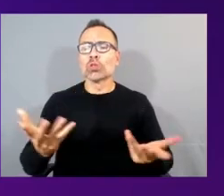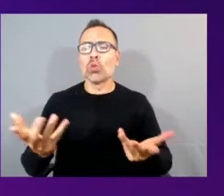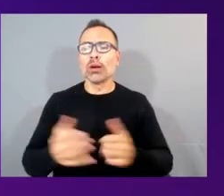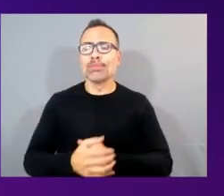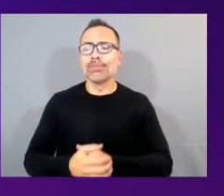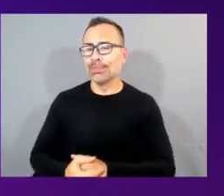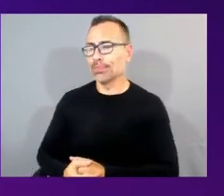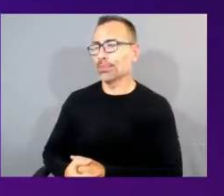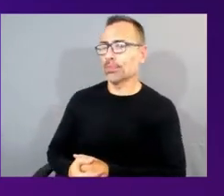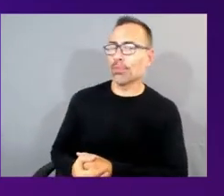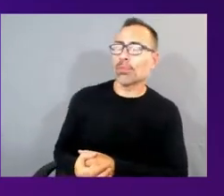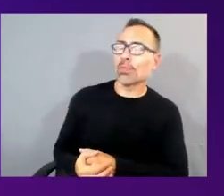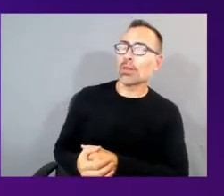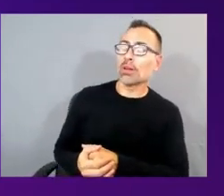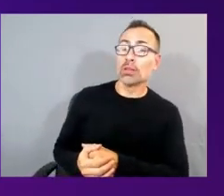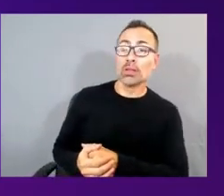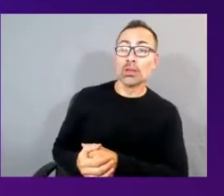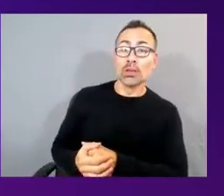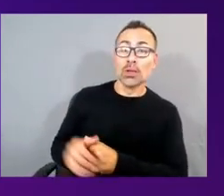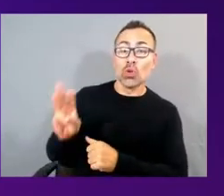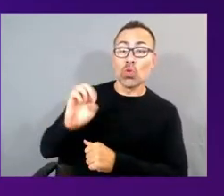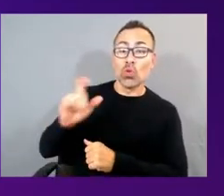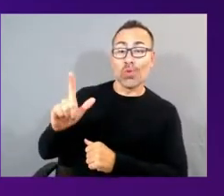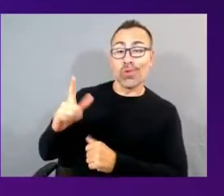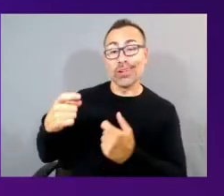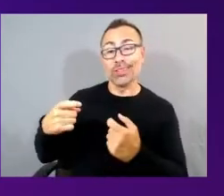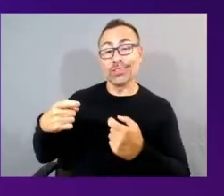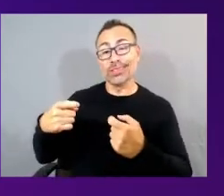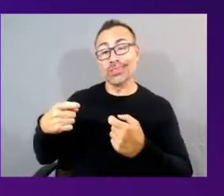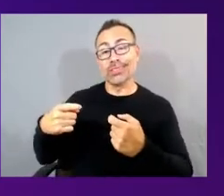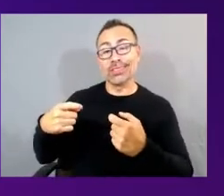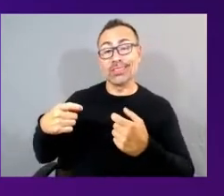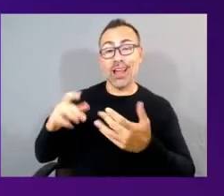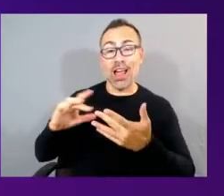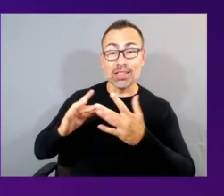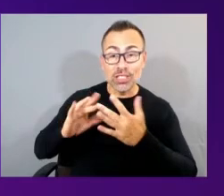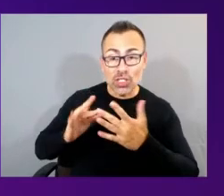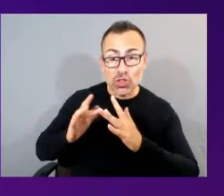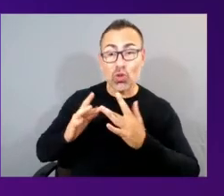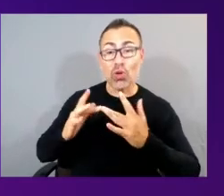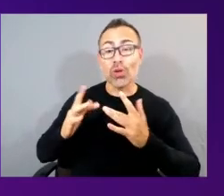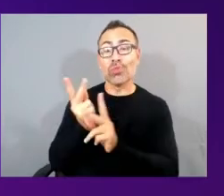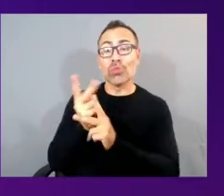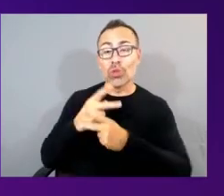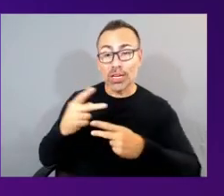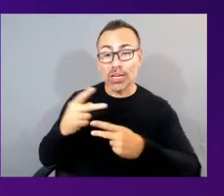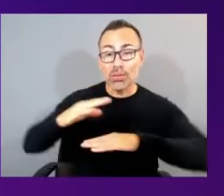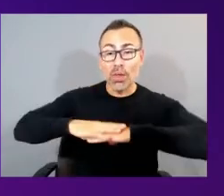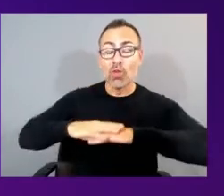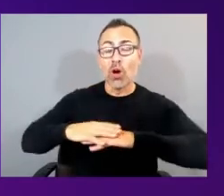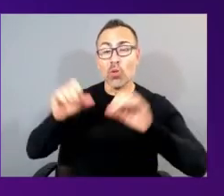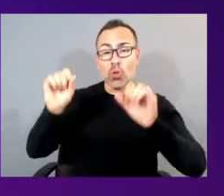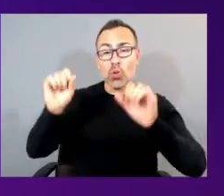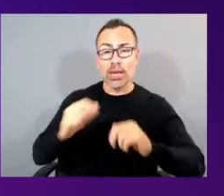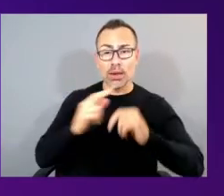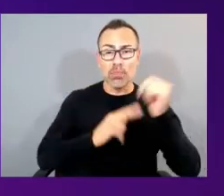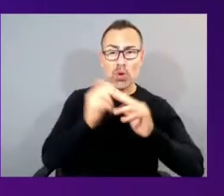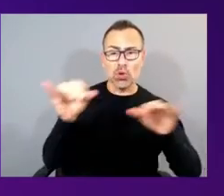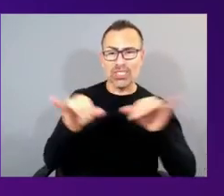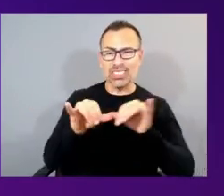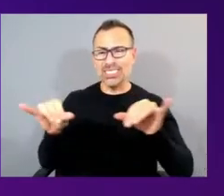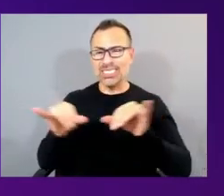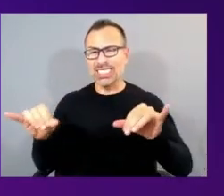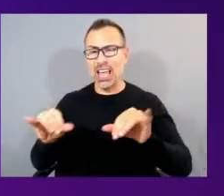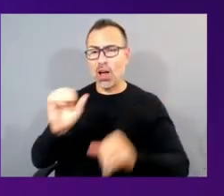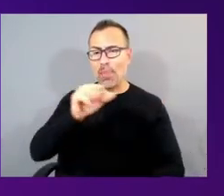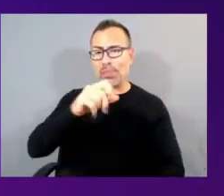Well, the digital production platform allows us to build and scale applications much faster than what we could before. And this is, of